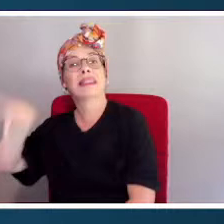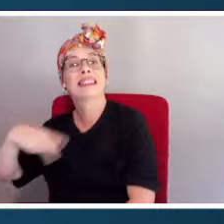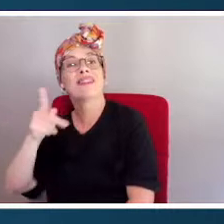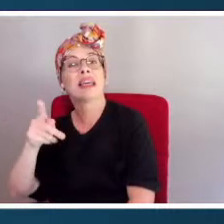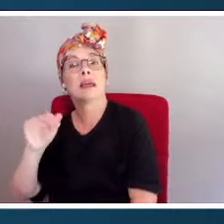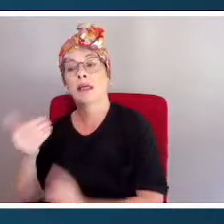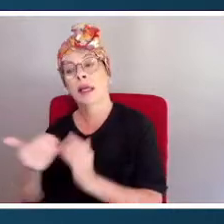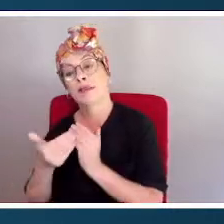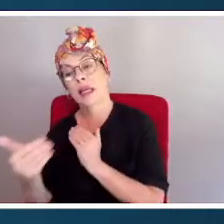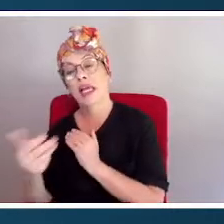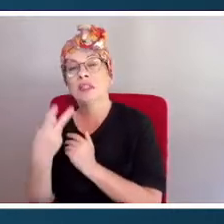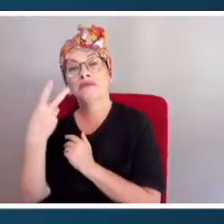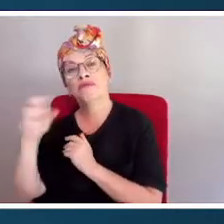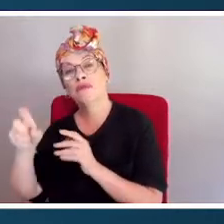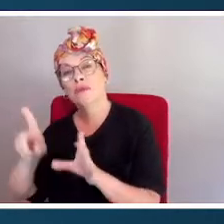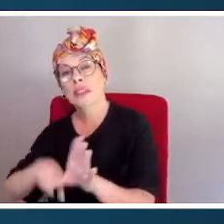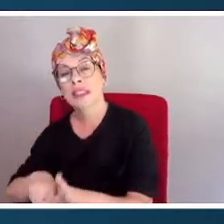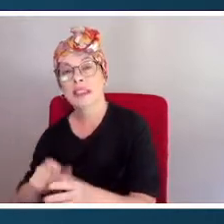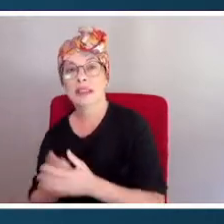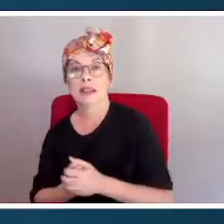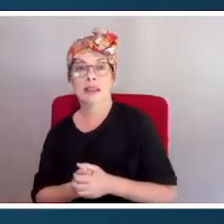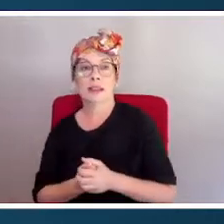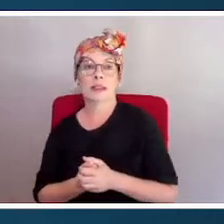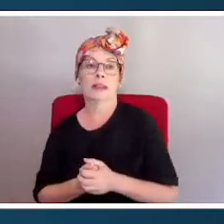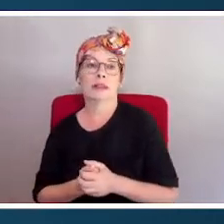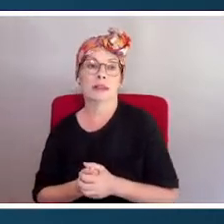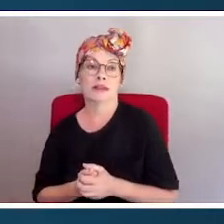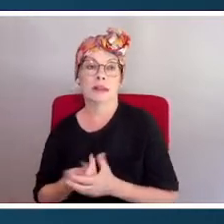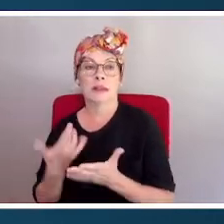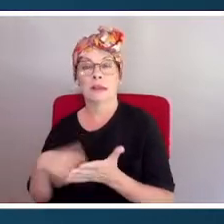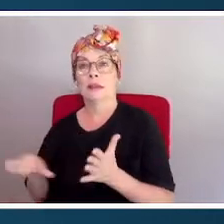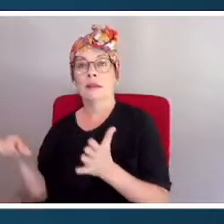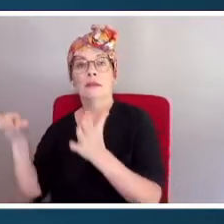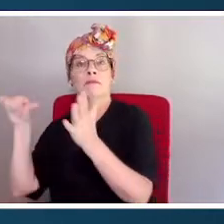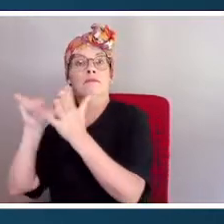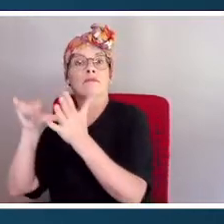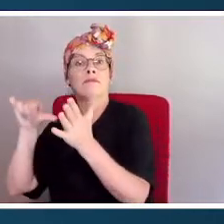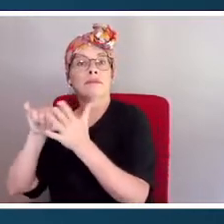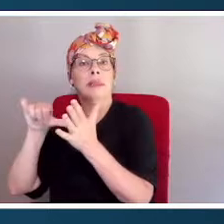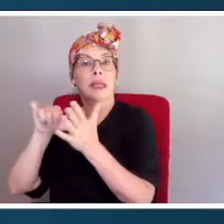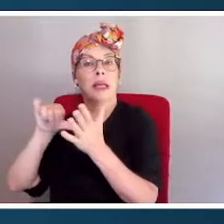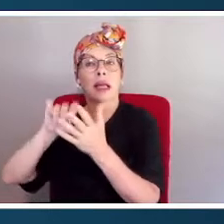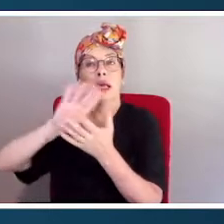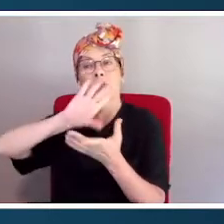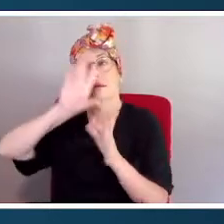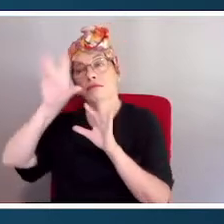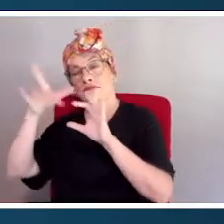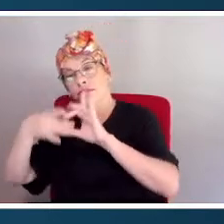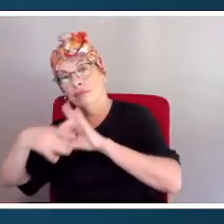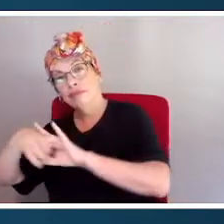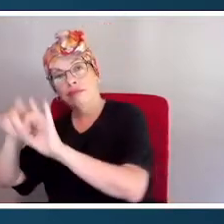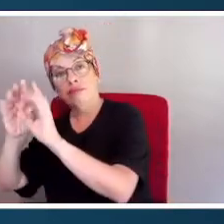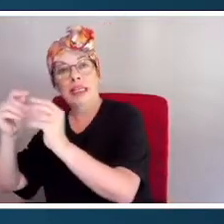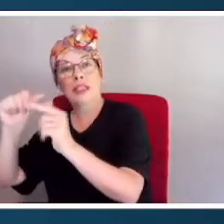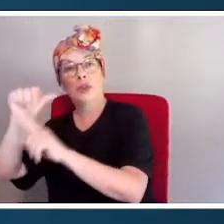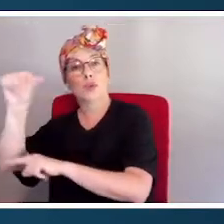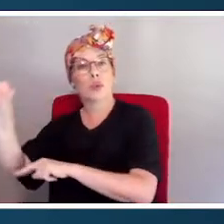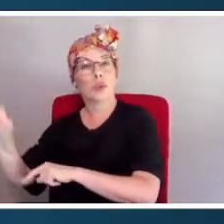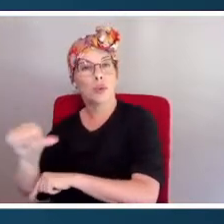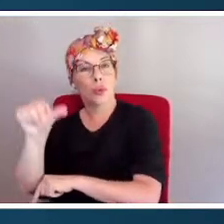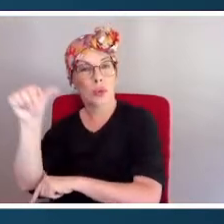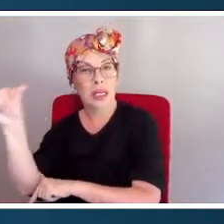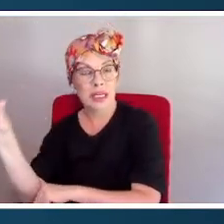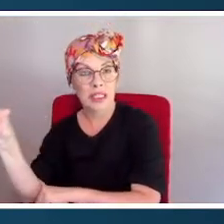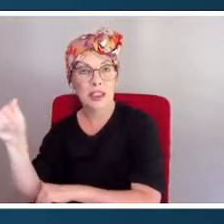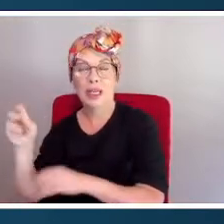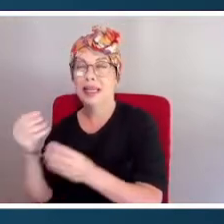global economy has moved into Asia. By 2050, majority of the 10 largest economies in the